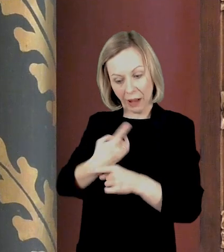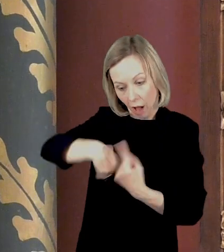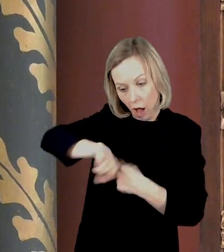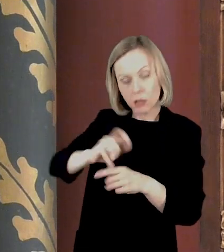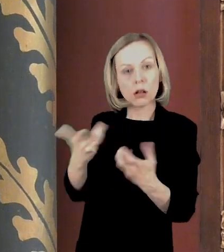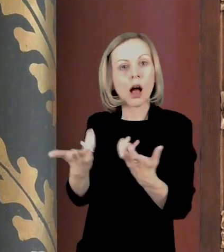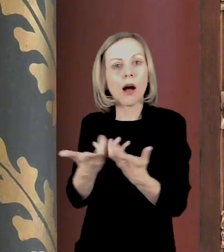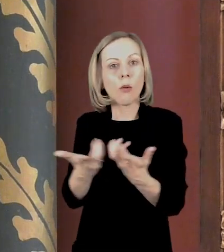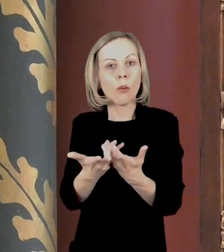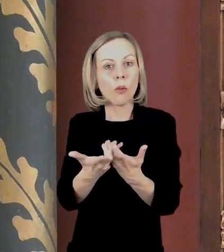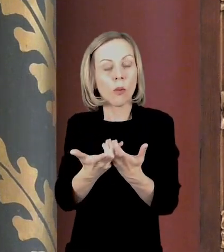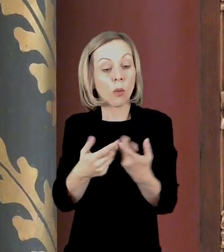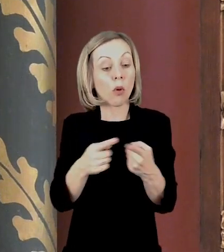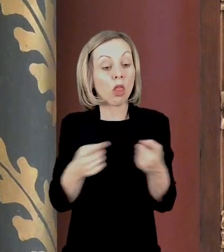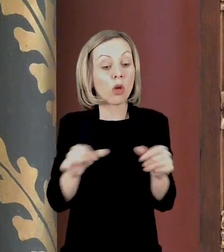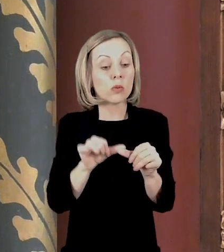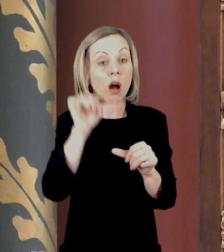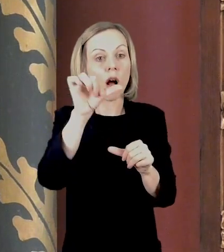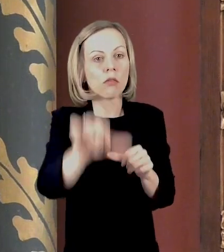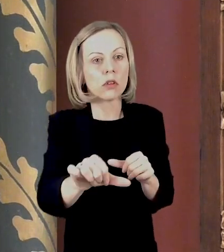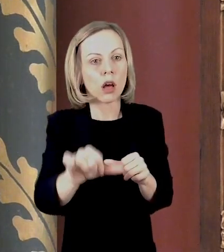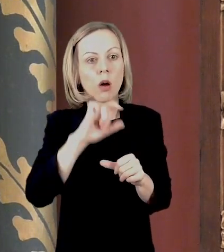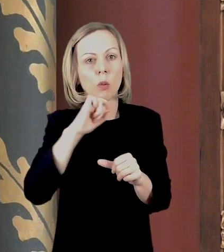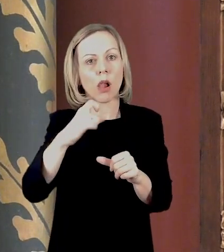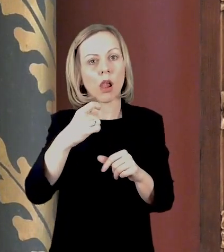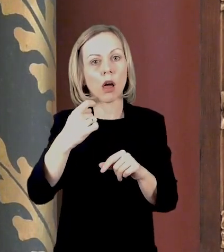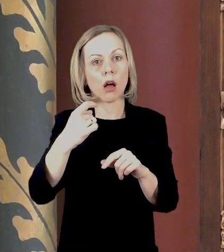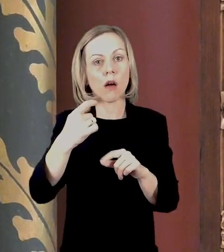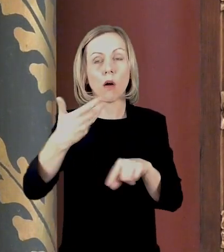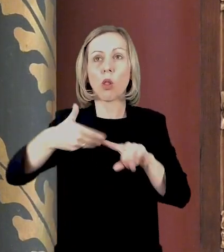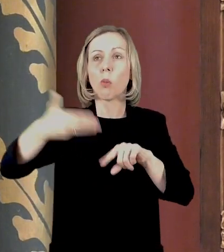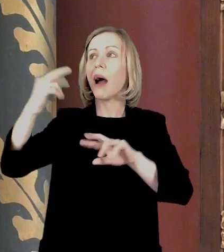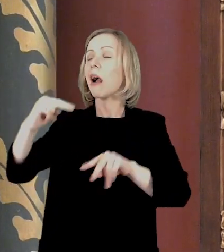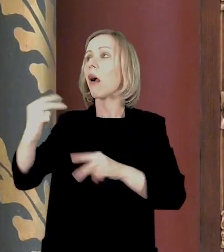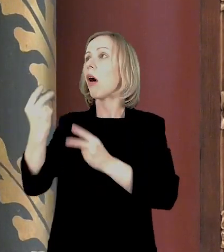How will those who come after us remember us?